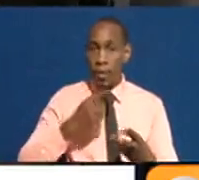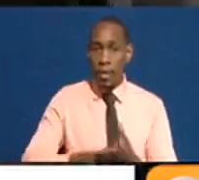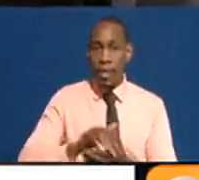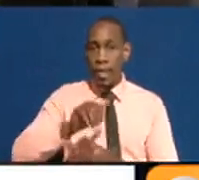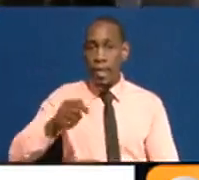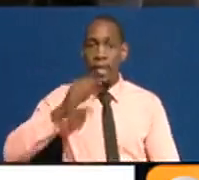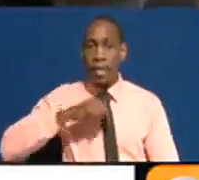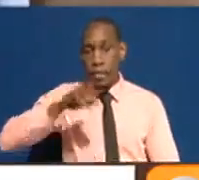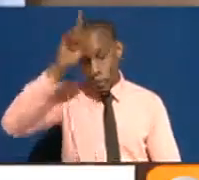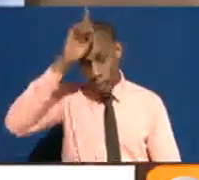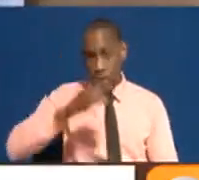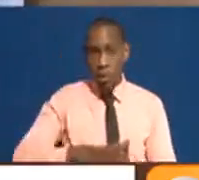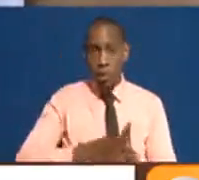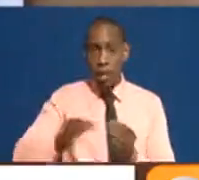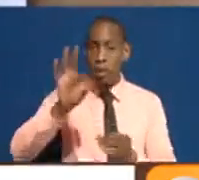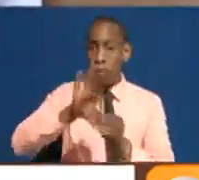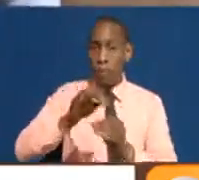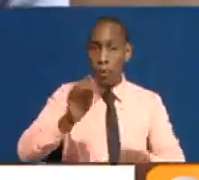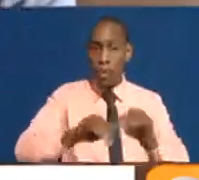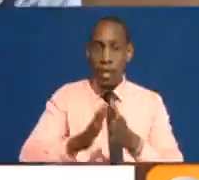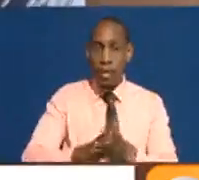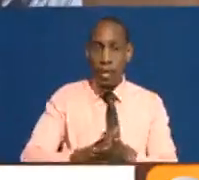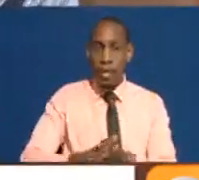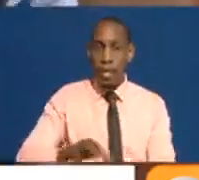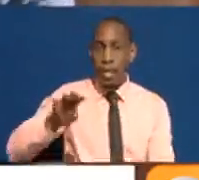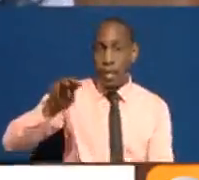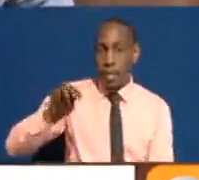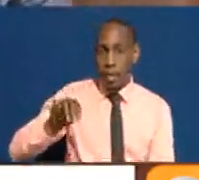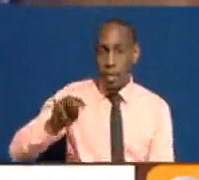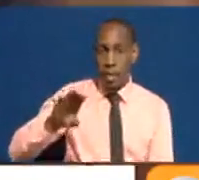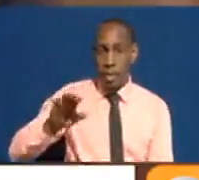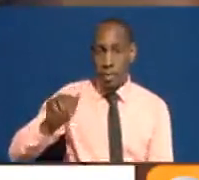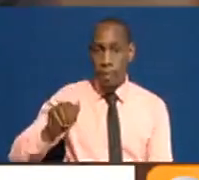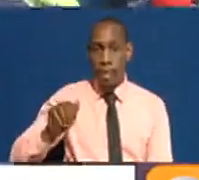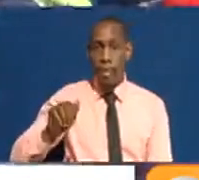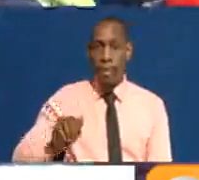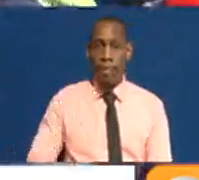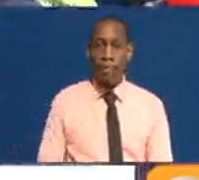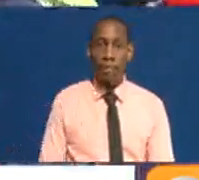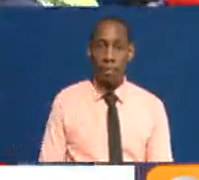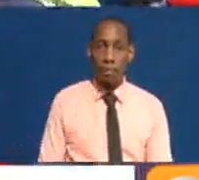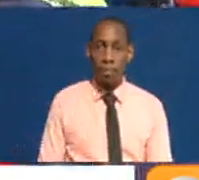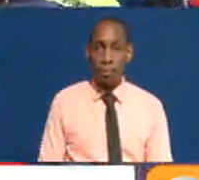from Kitui Rural take to the ballot to elect their member of National Assembly representatives.